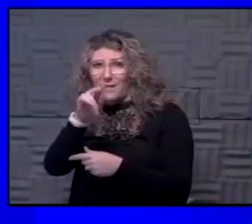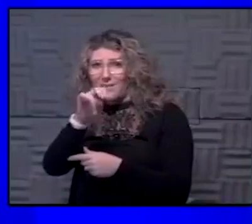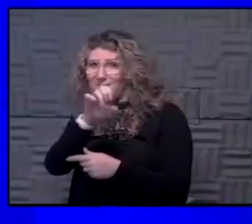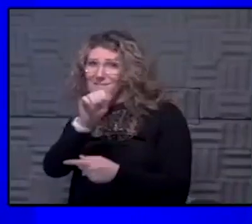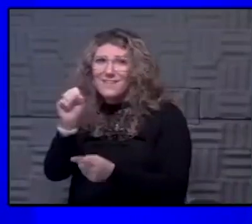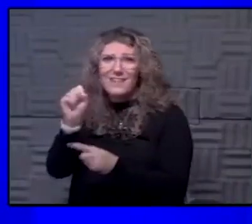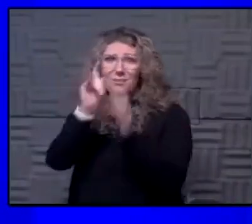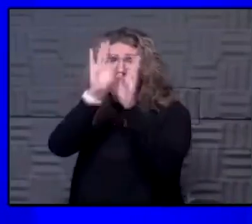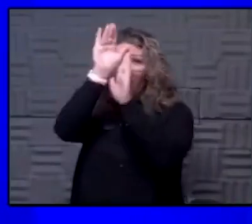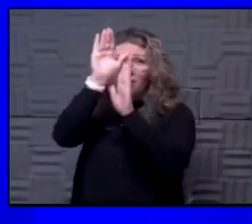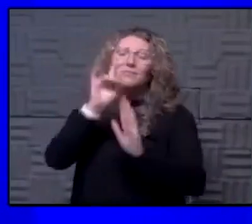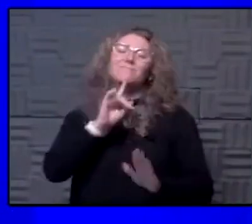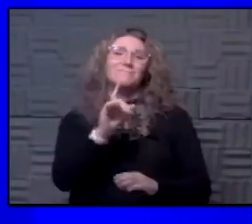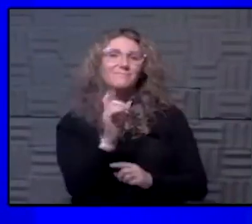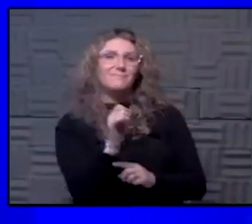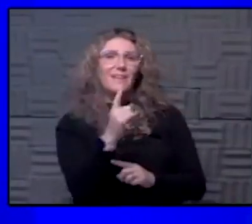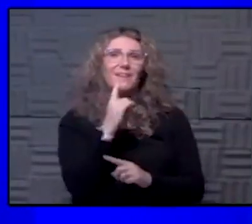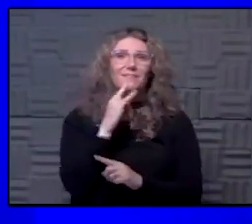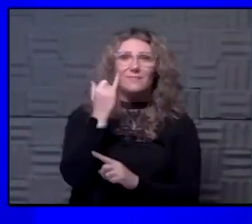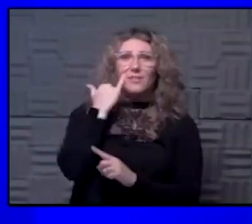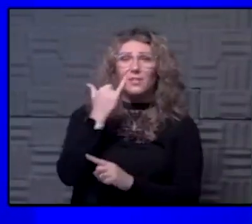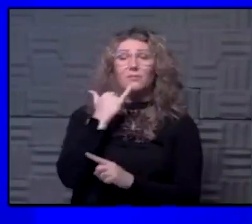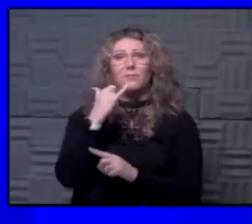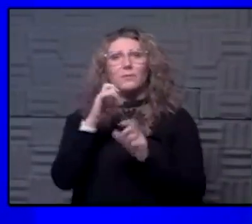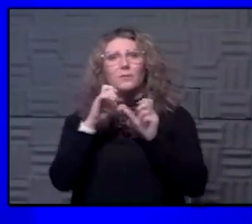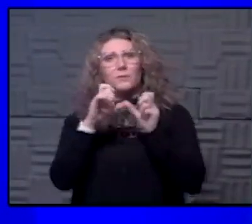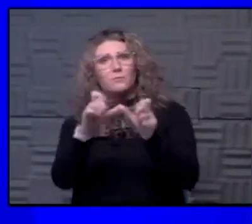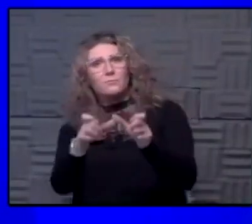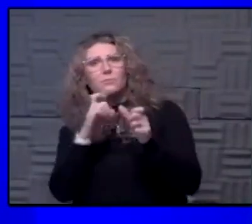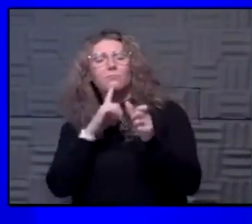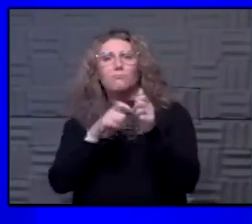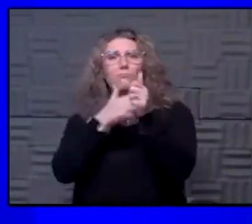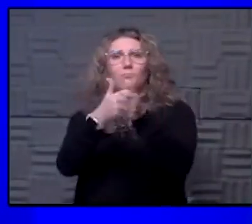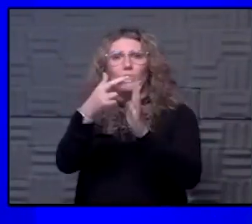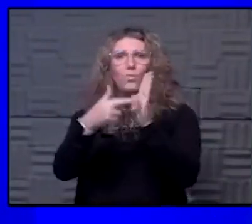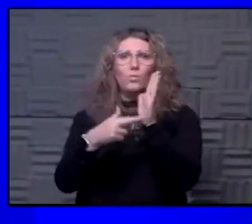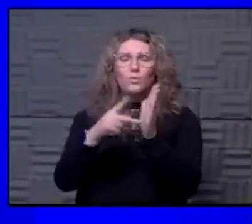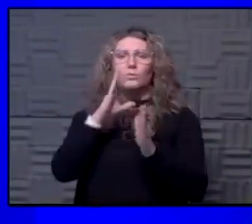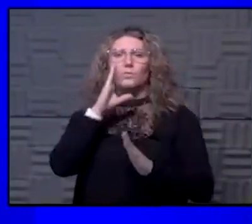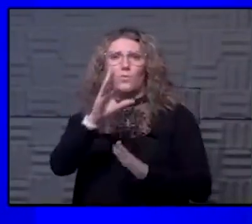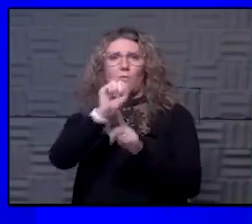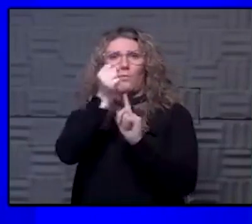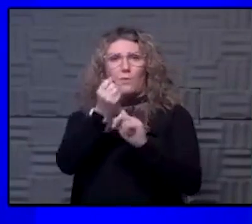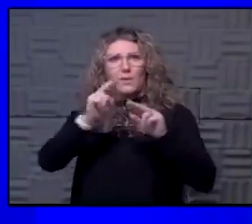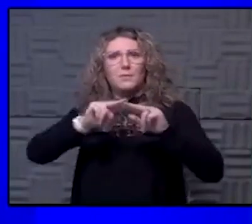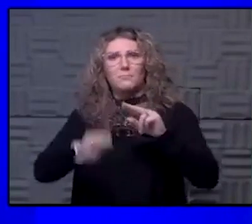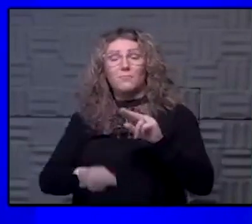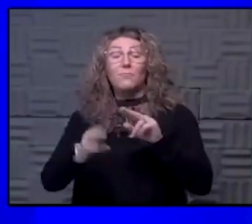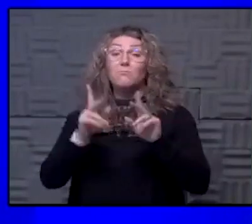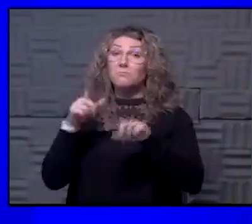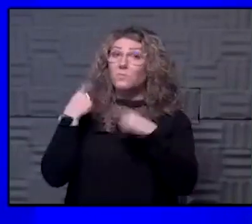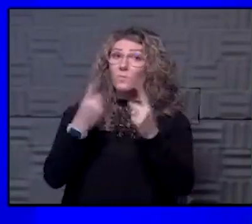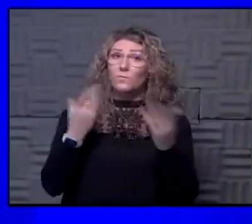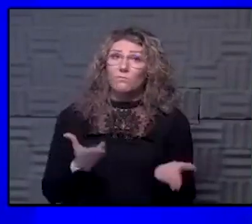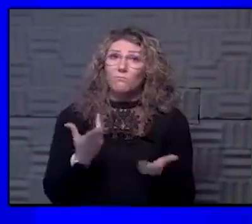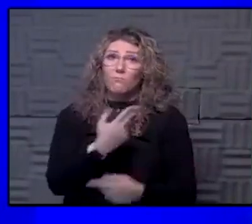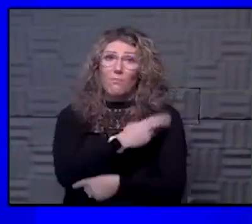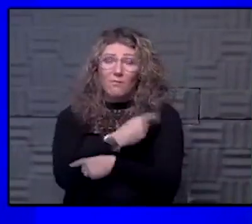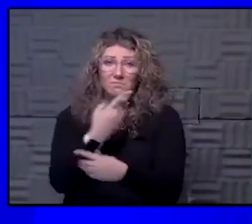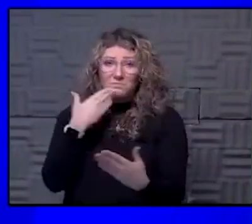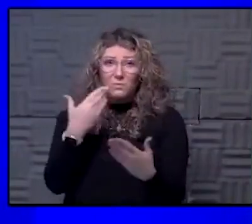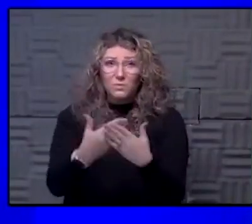know, if we can continue to be vigilant, we can continue to have decreasing cases. But so far, we're doing good at the hospital